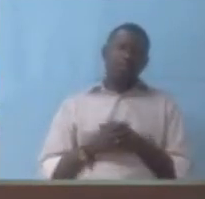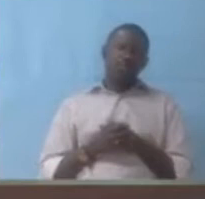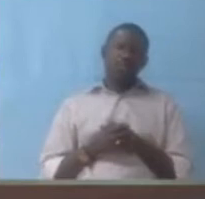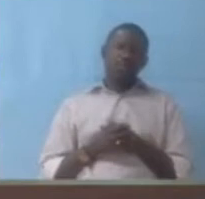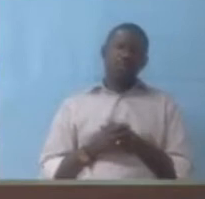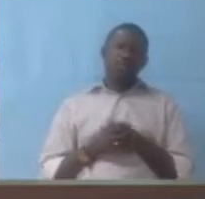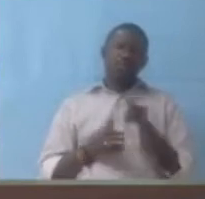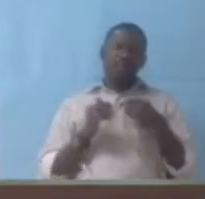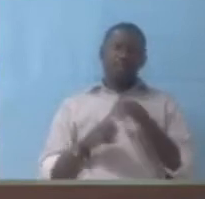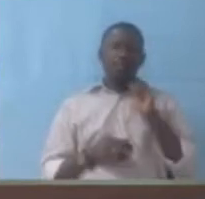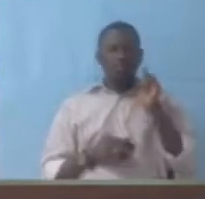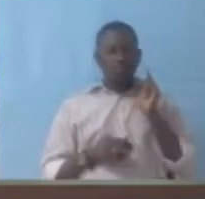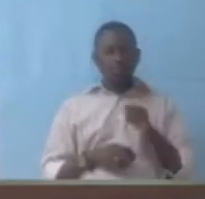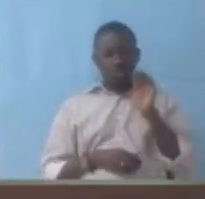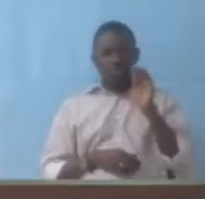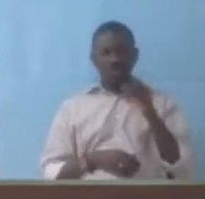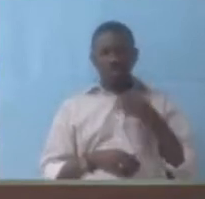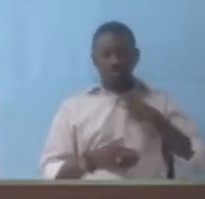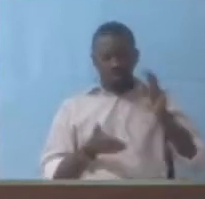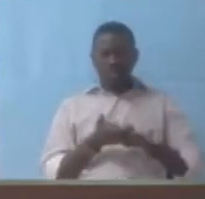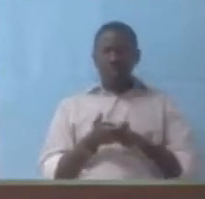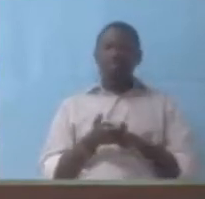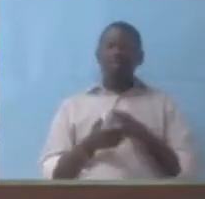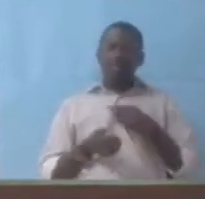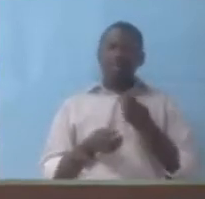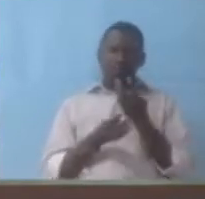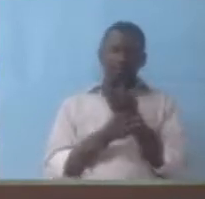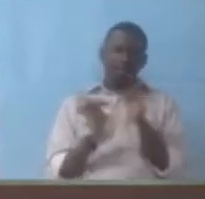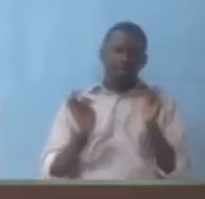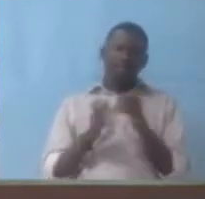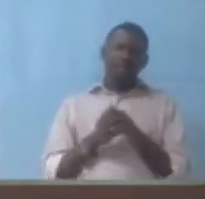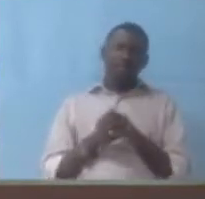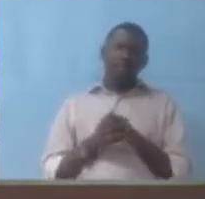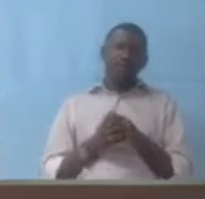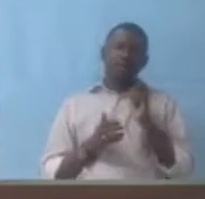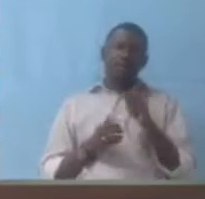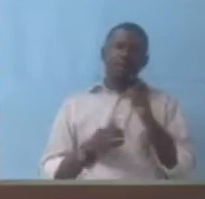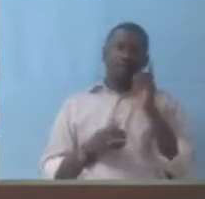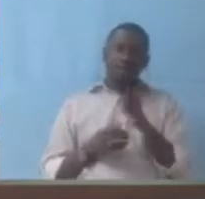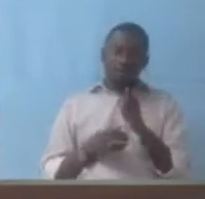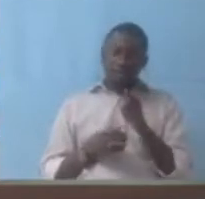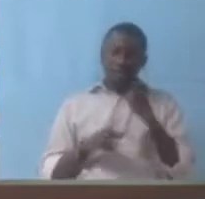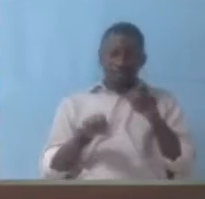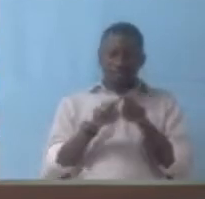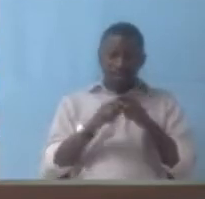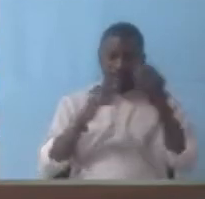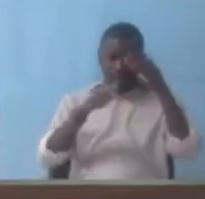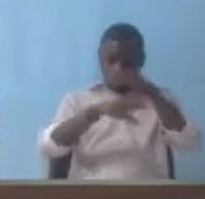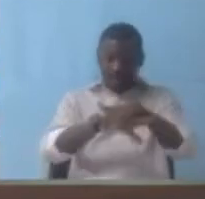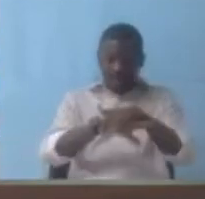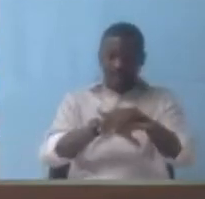released. And that evening he phoned to say that he had given instructions for them to be